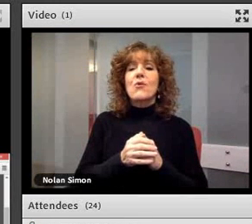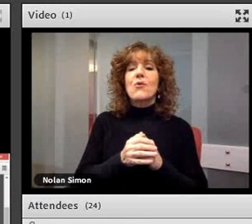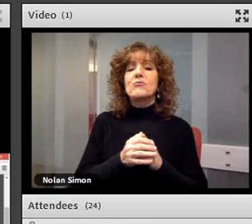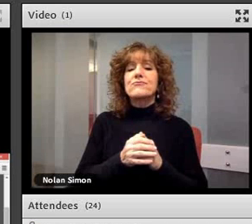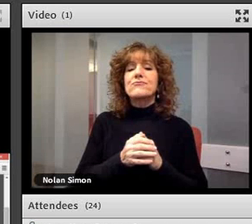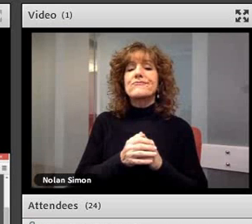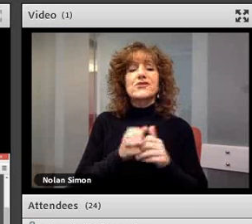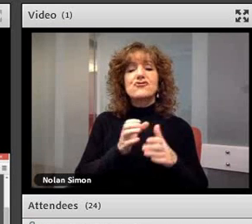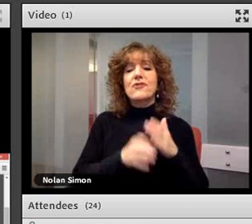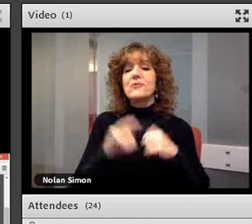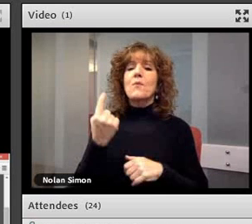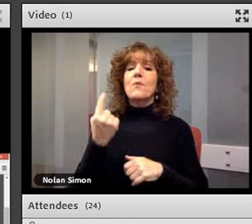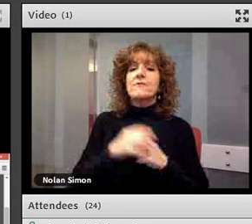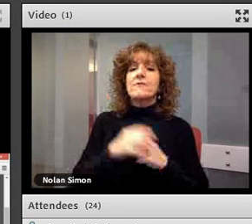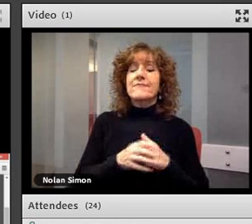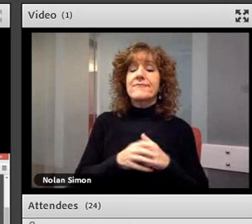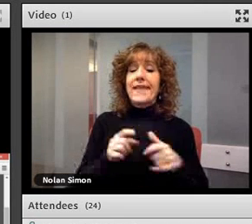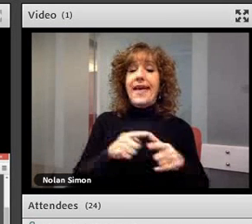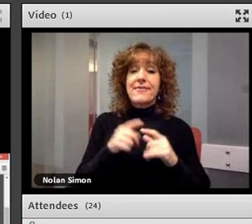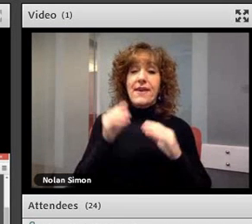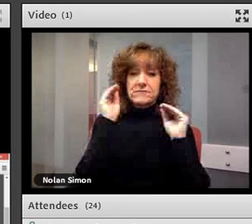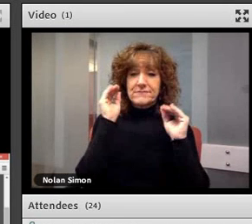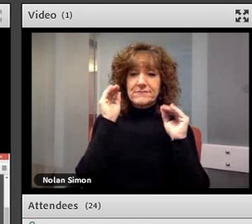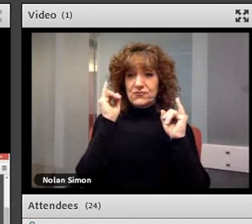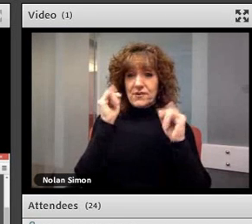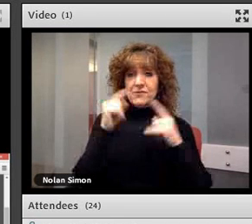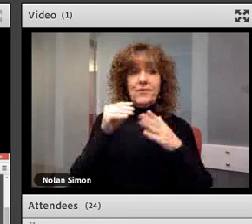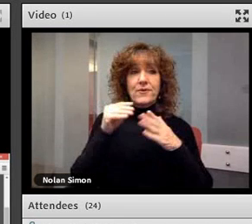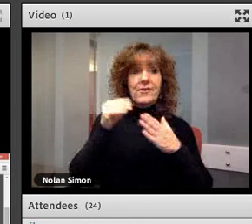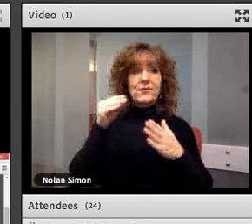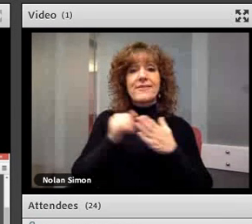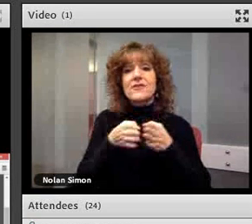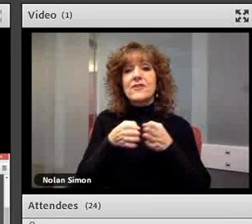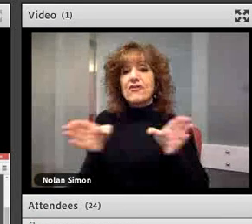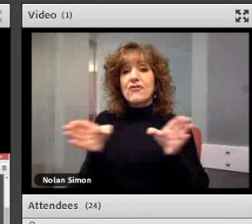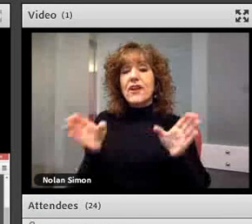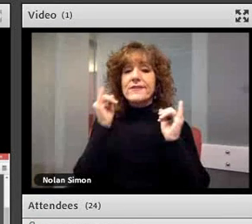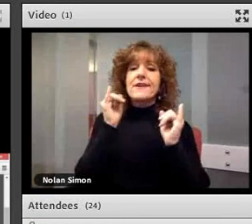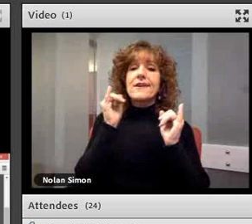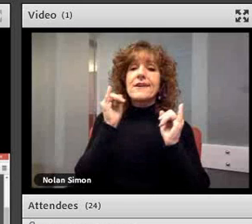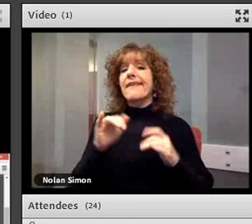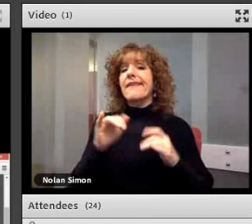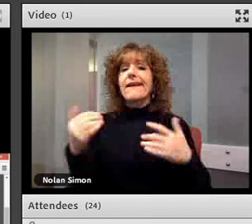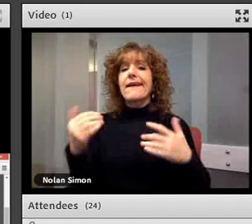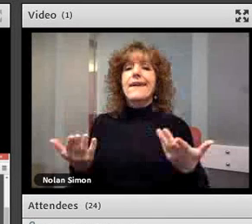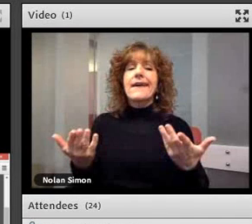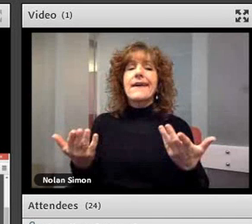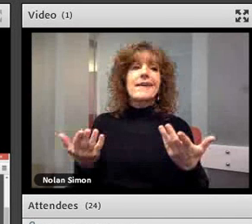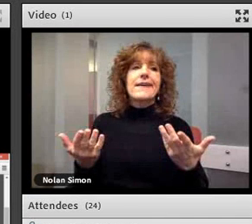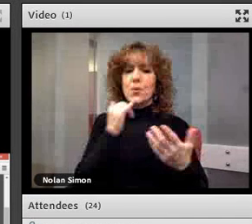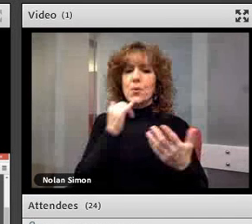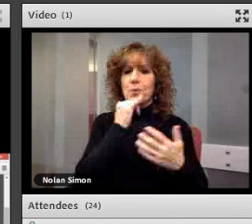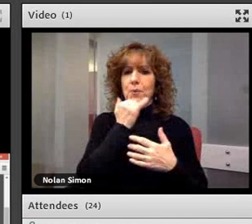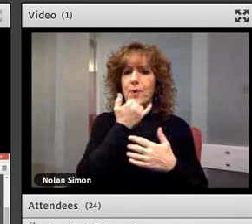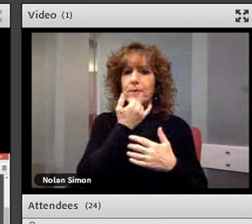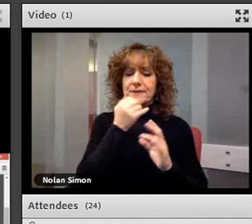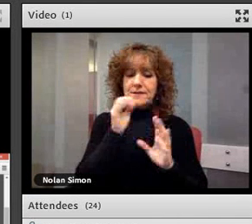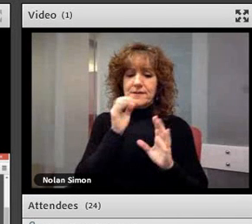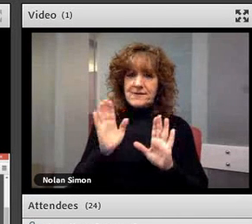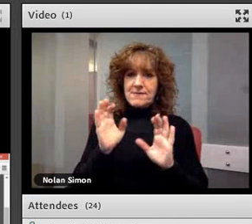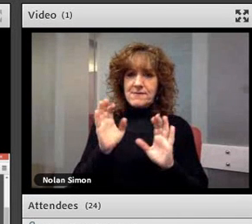Chapter 1. Okay, then the instructions to the students. So this would be the general instructions, like answer, whoops, here we